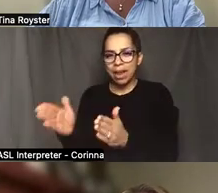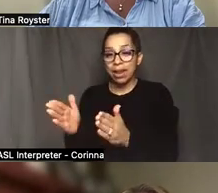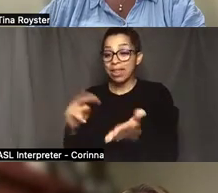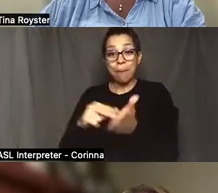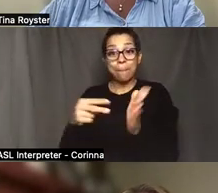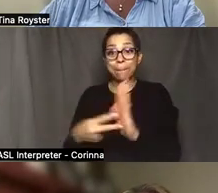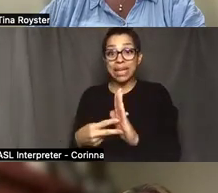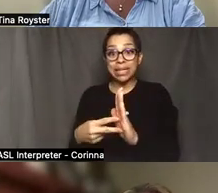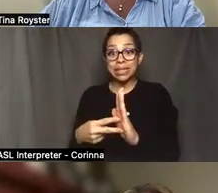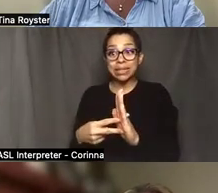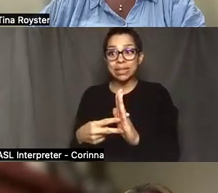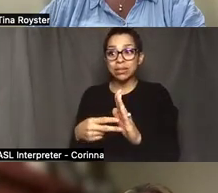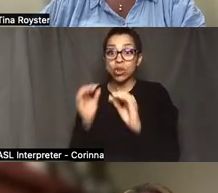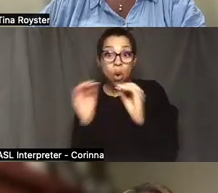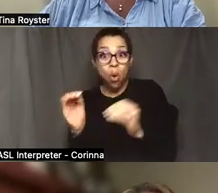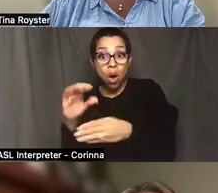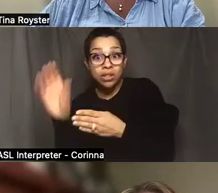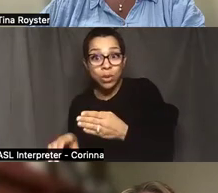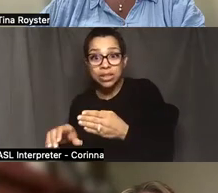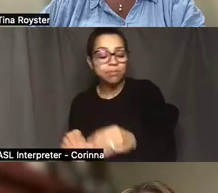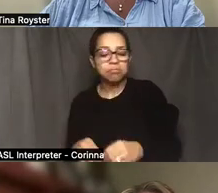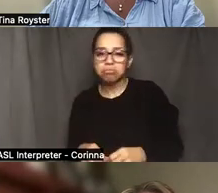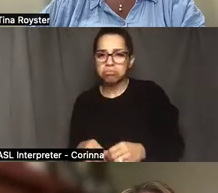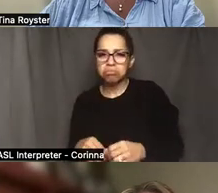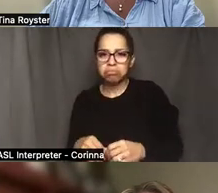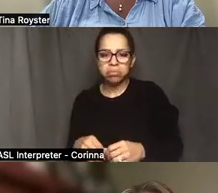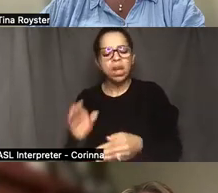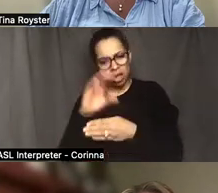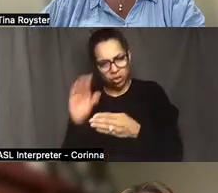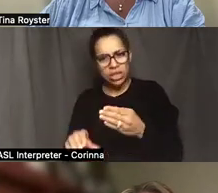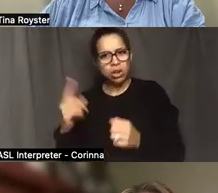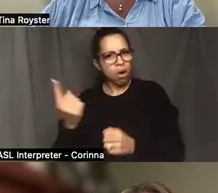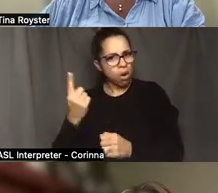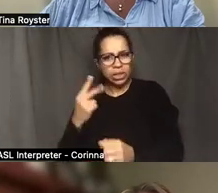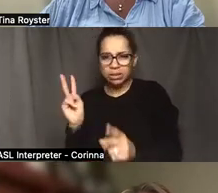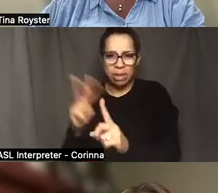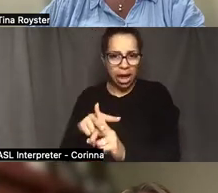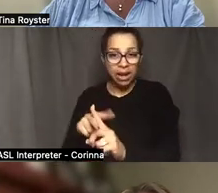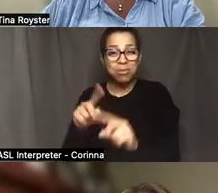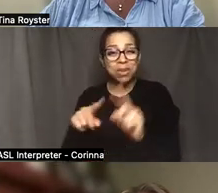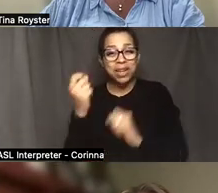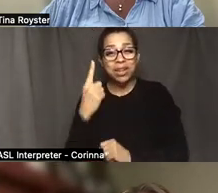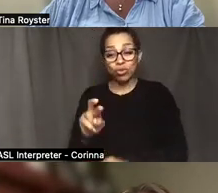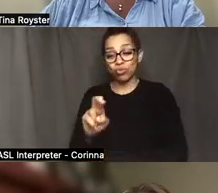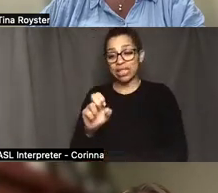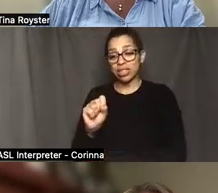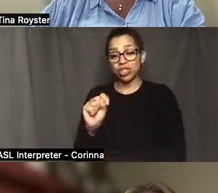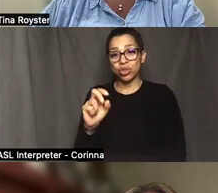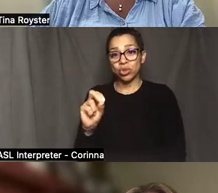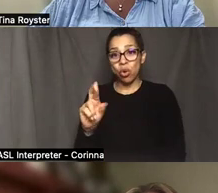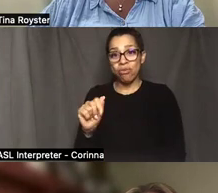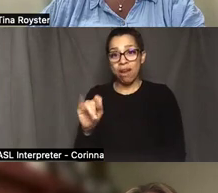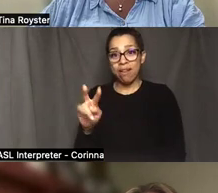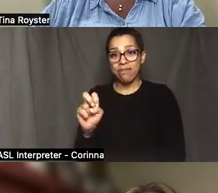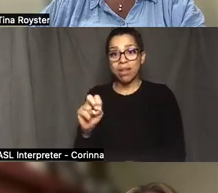absence of consequences. Consequences are always applied, But the restorative piece comes during